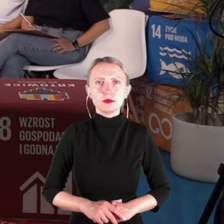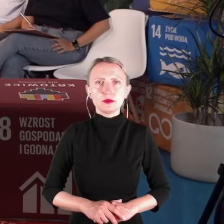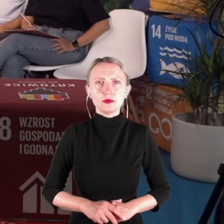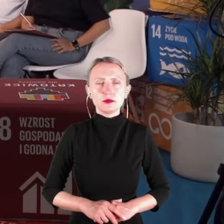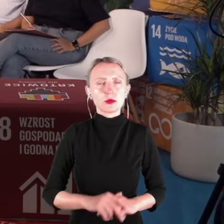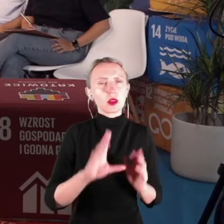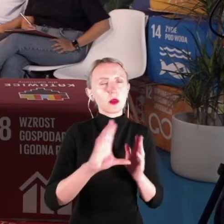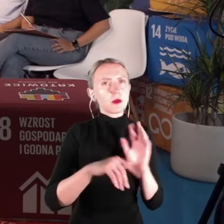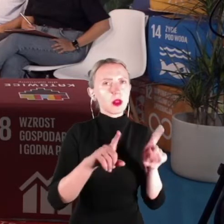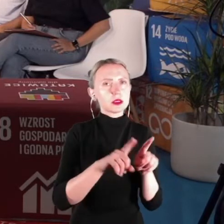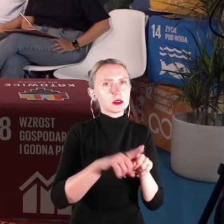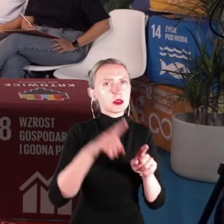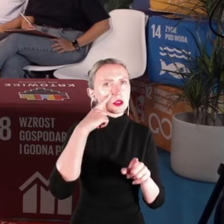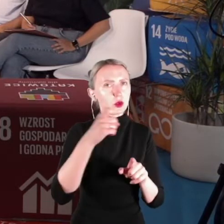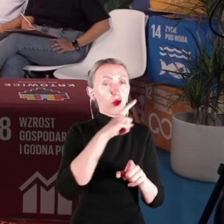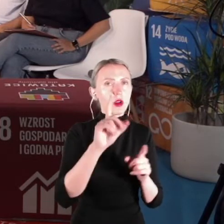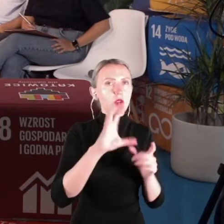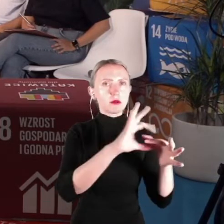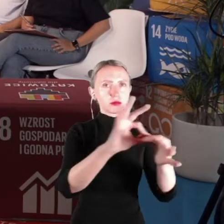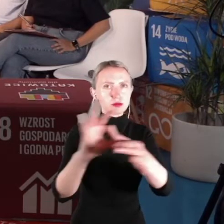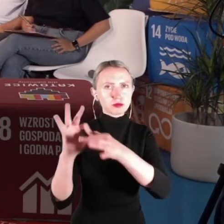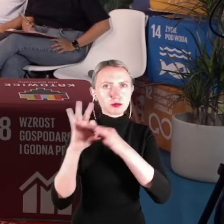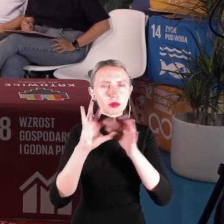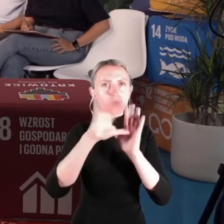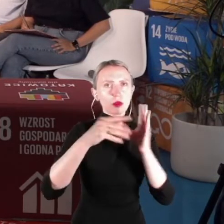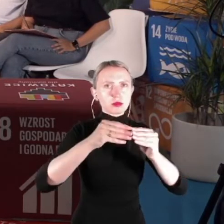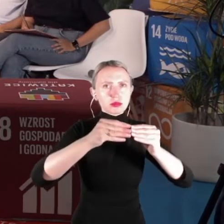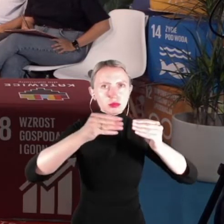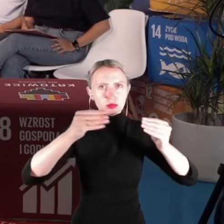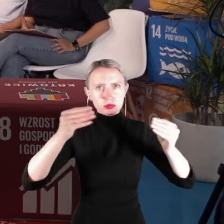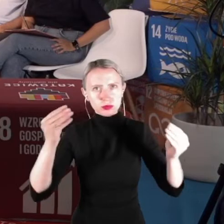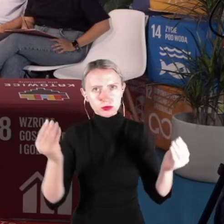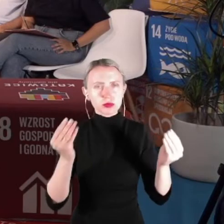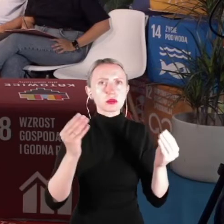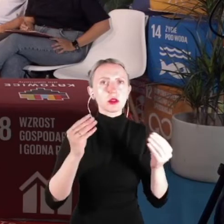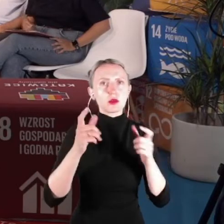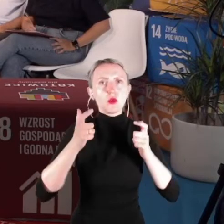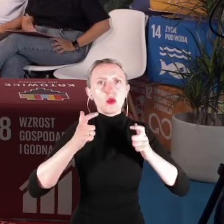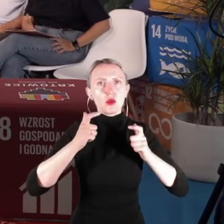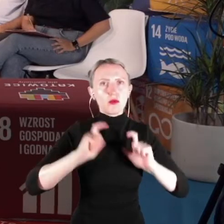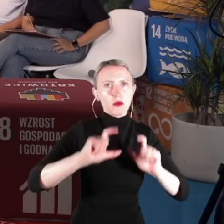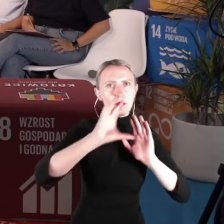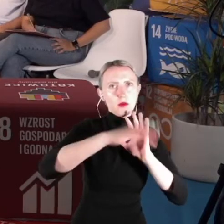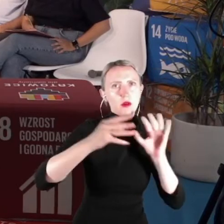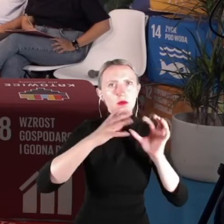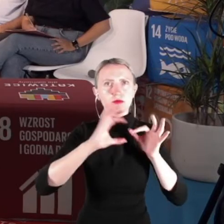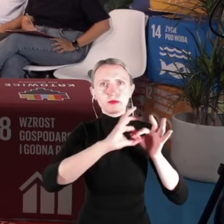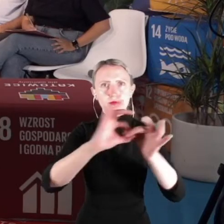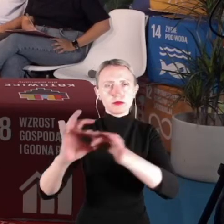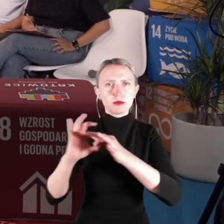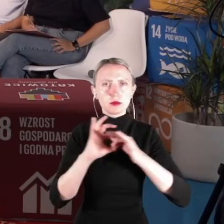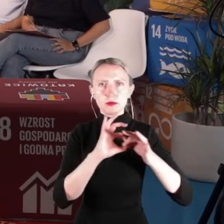in inter-urban context, in global context. And I think this counterintuitive statement that I wanted to start with is